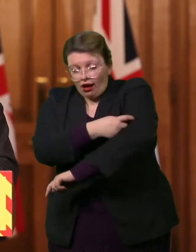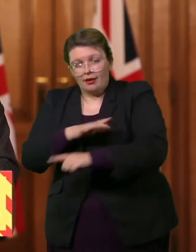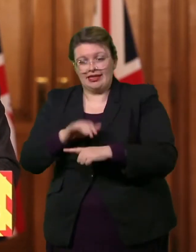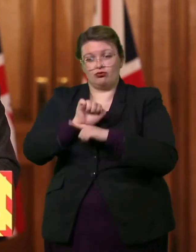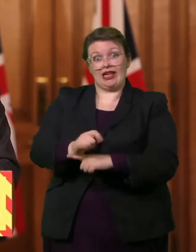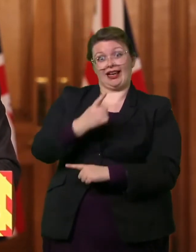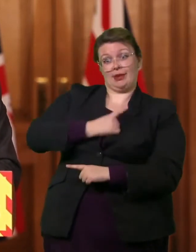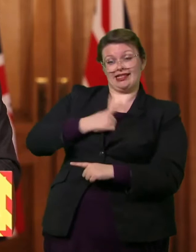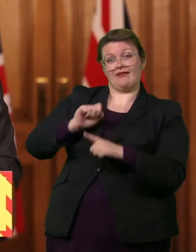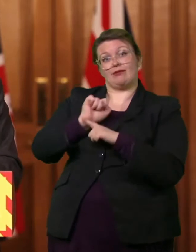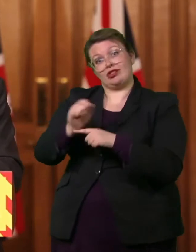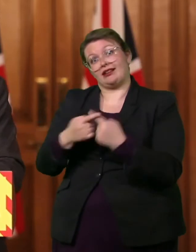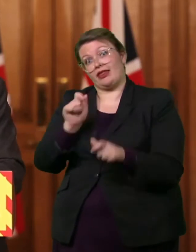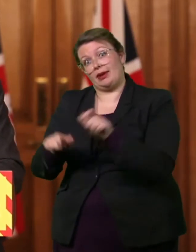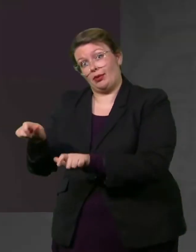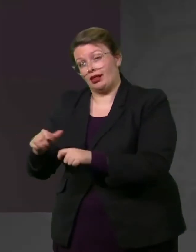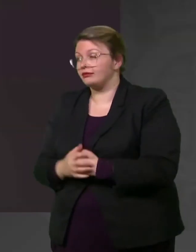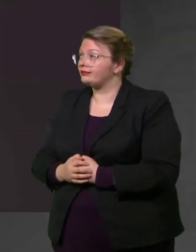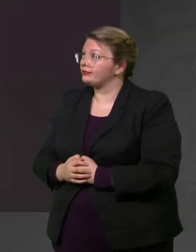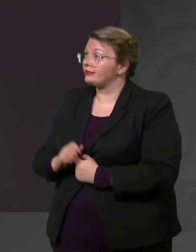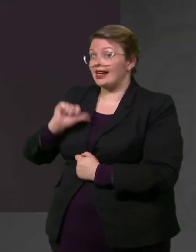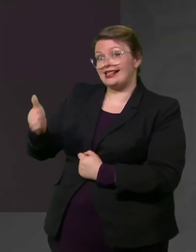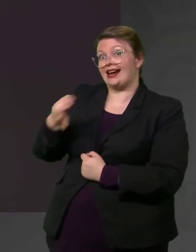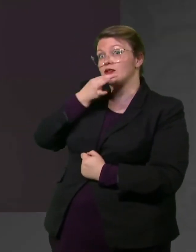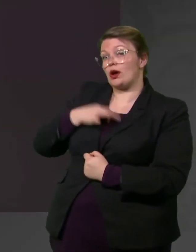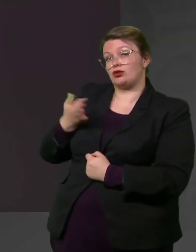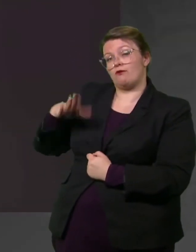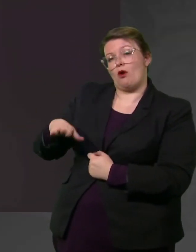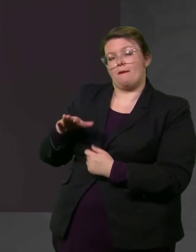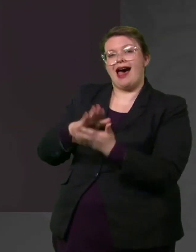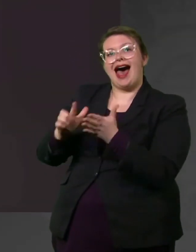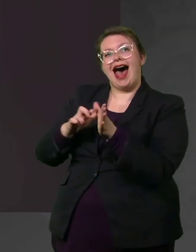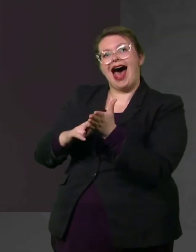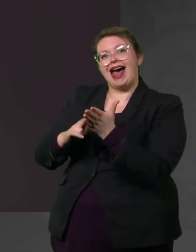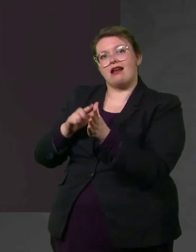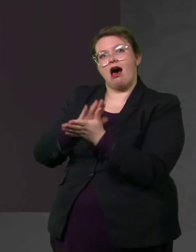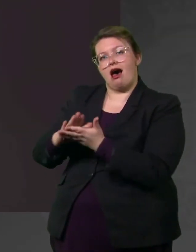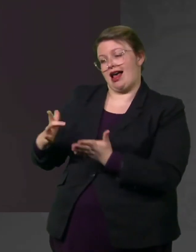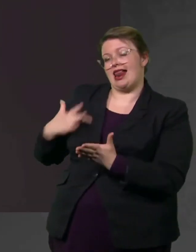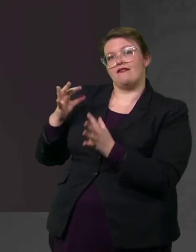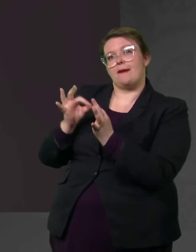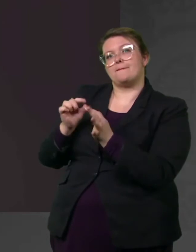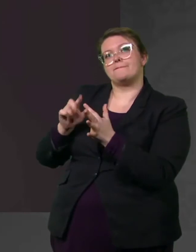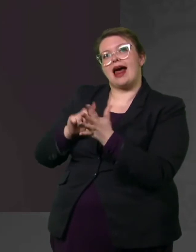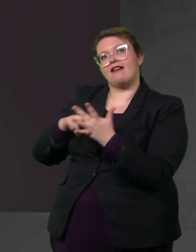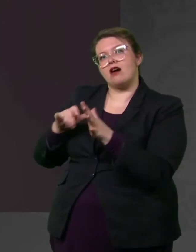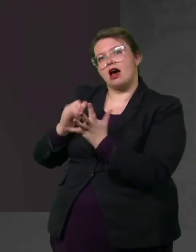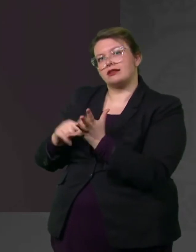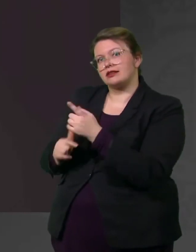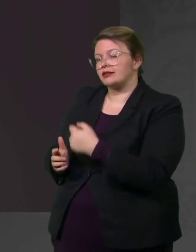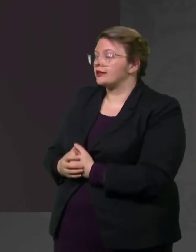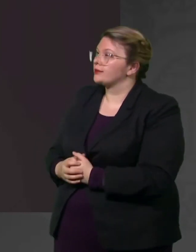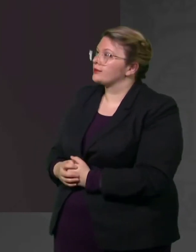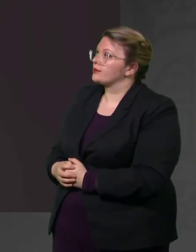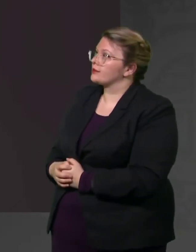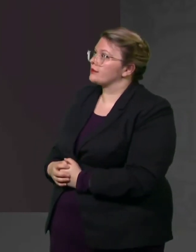question, Hannah from Belfast. Why has the government removed guidance from last summer, allowing couples in established